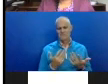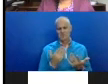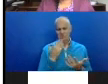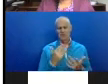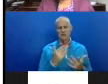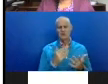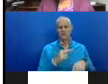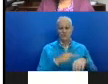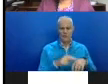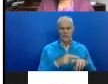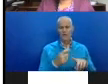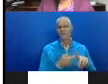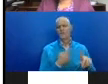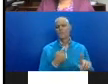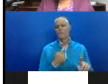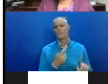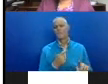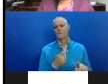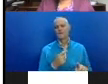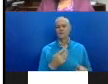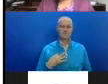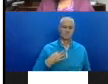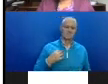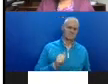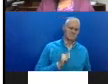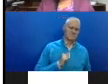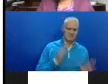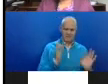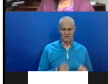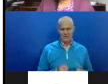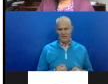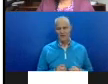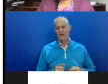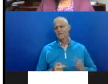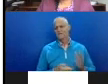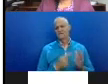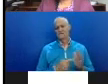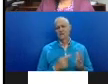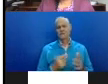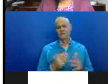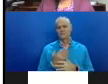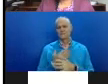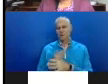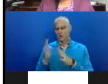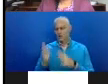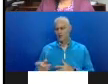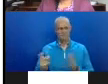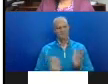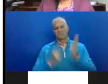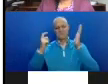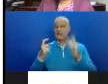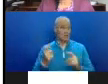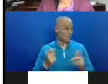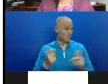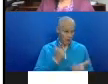are, come in voluntarily, and or sometimes just partner mandated because she's leaving if he doesn't get